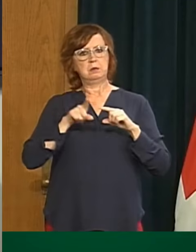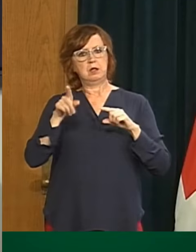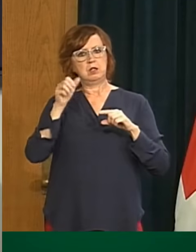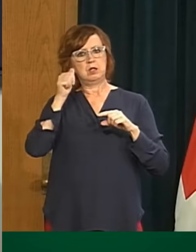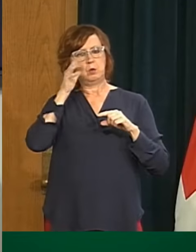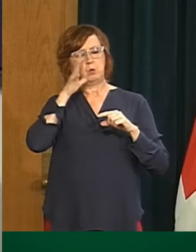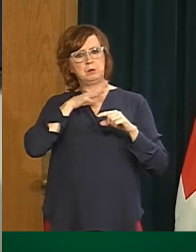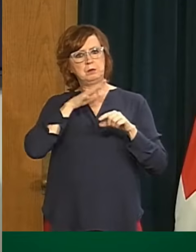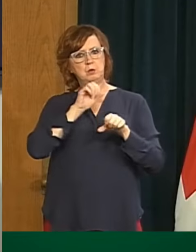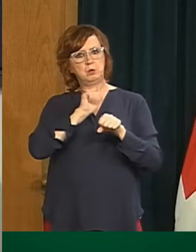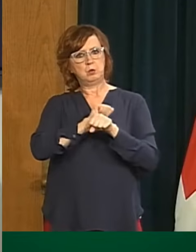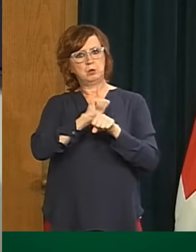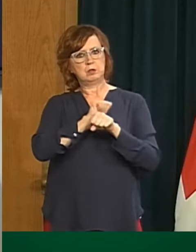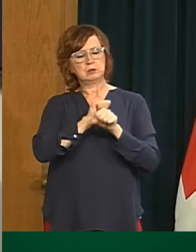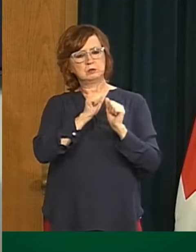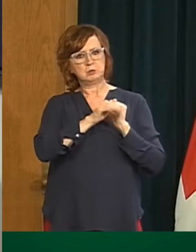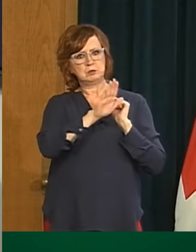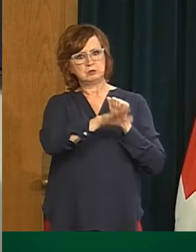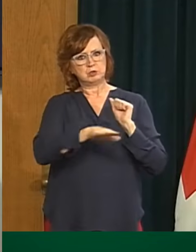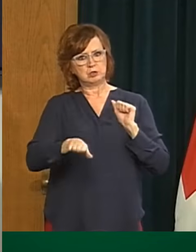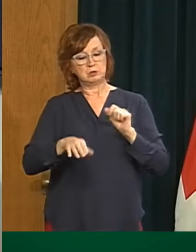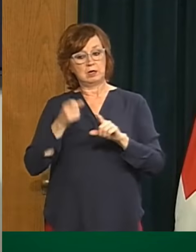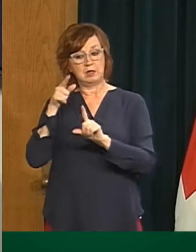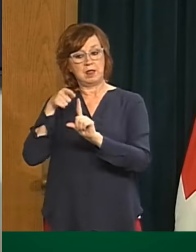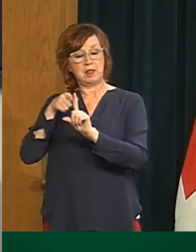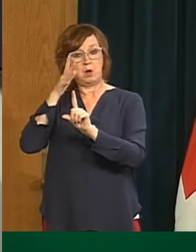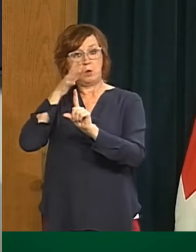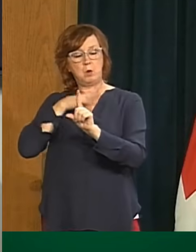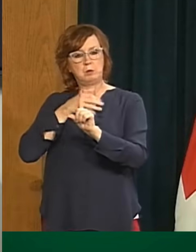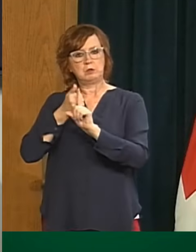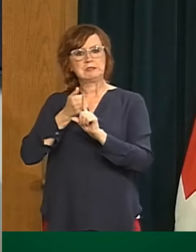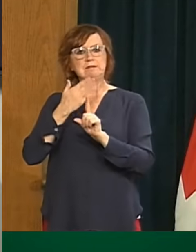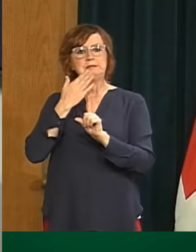concerned, as a vulnerable person,